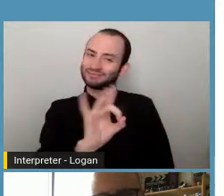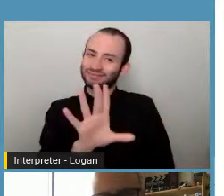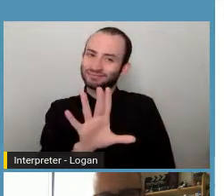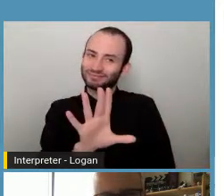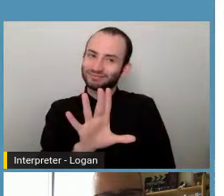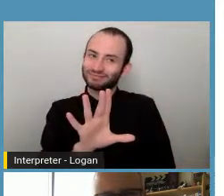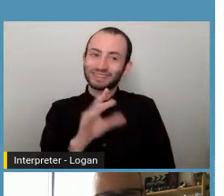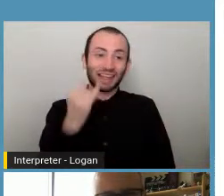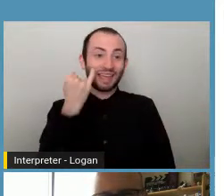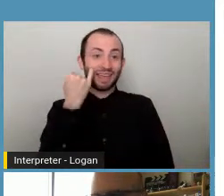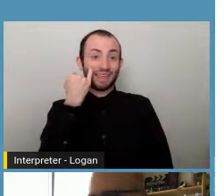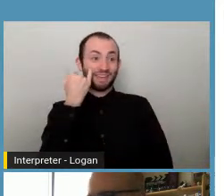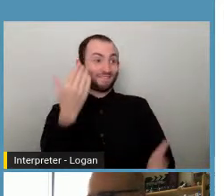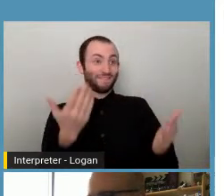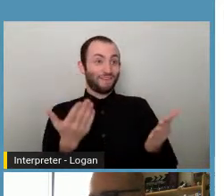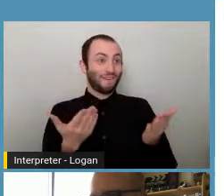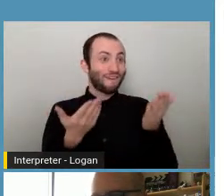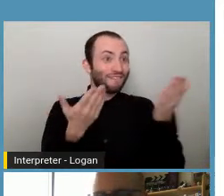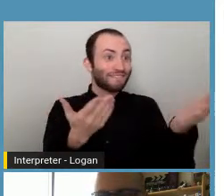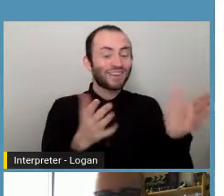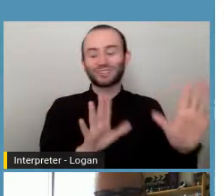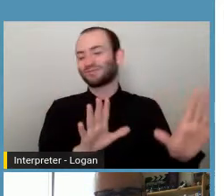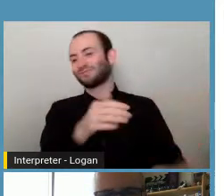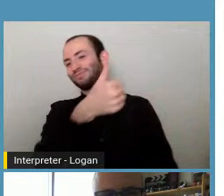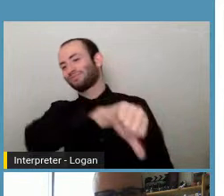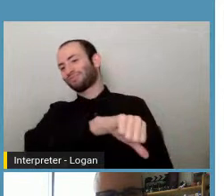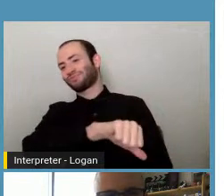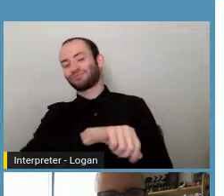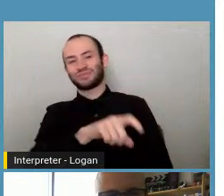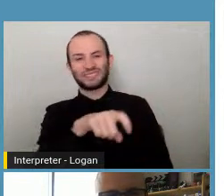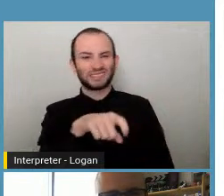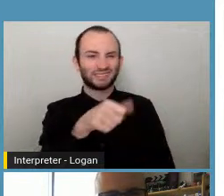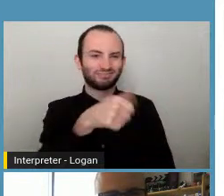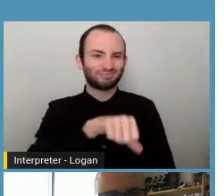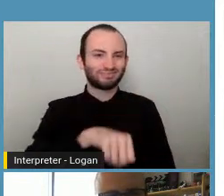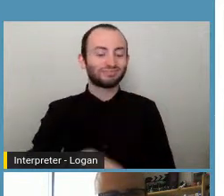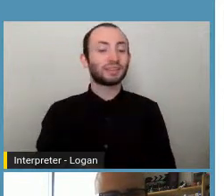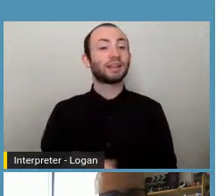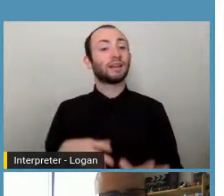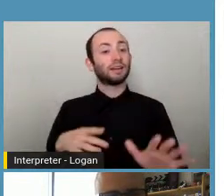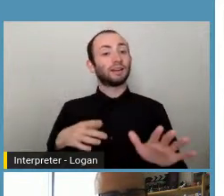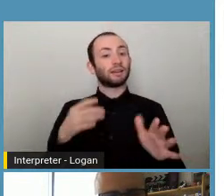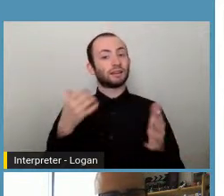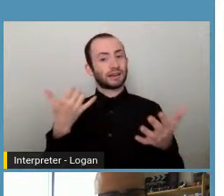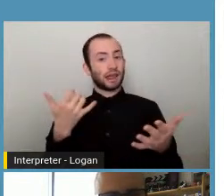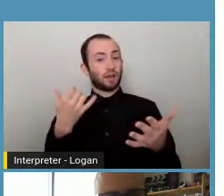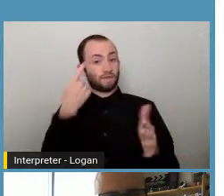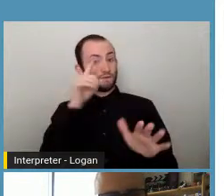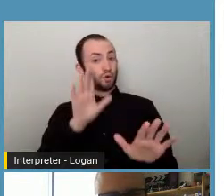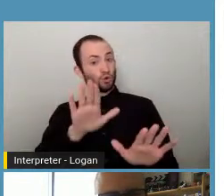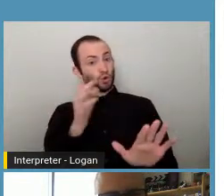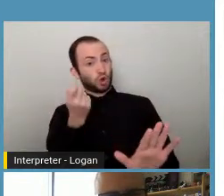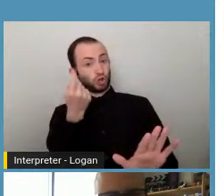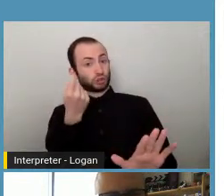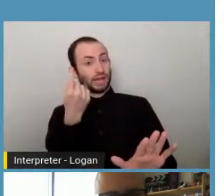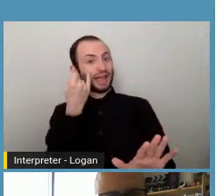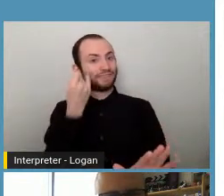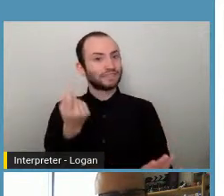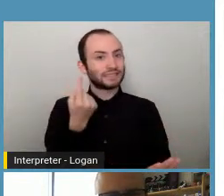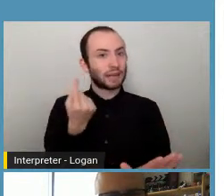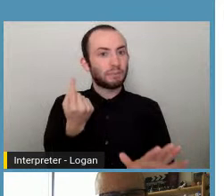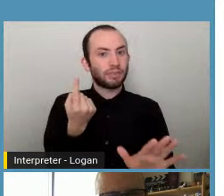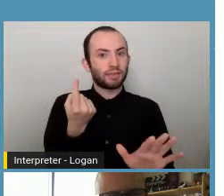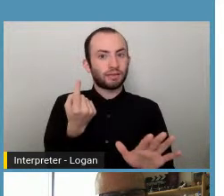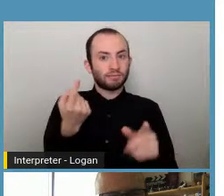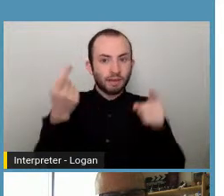if anybody ever tries to offer you something like this. To put this in perspective, if something like that existed, I and every other blind